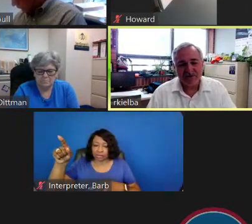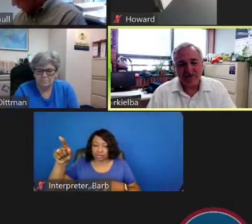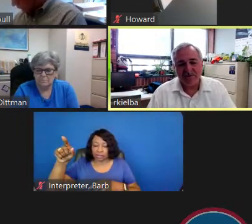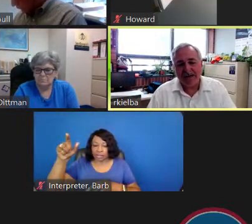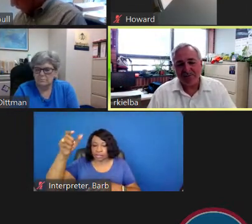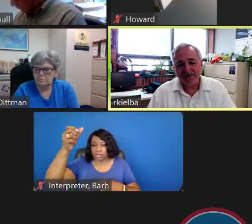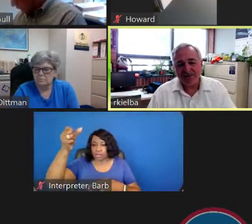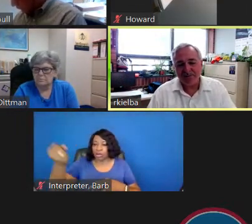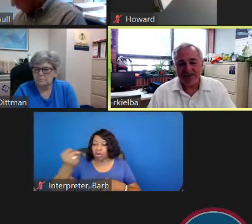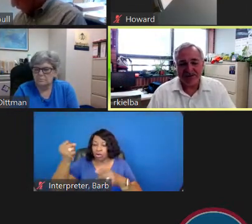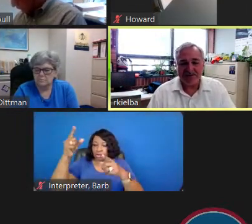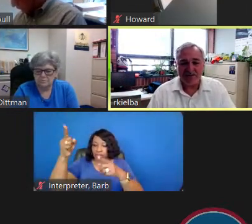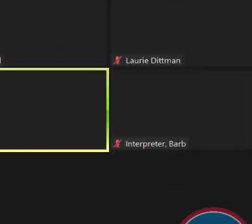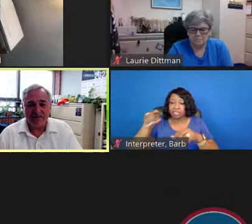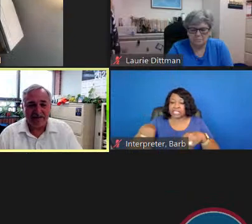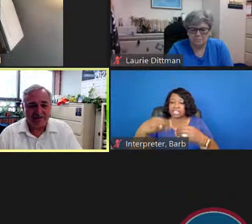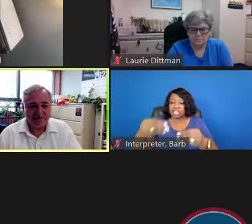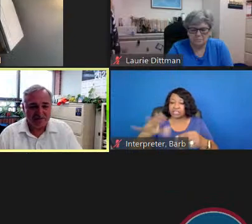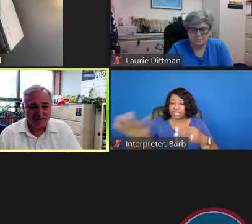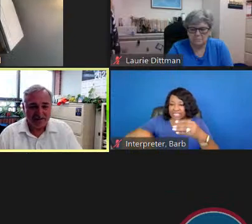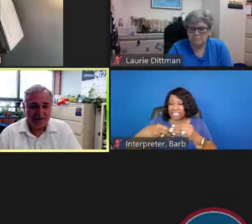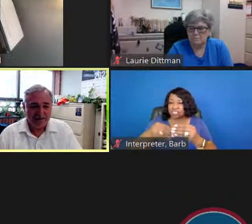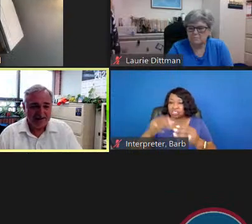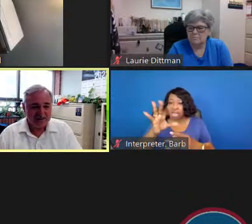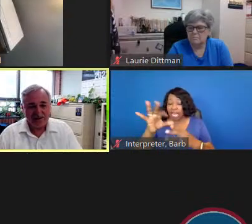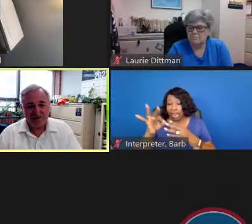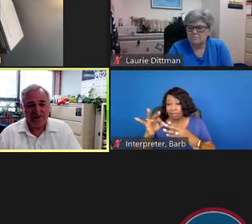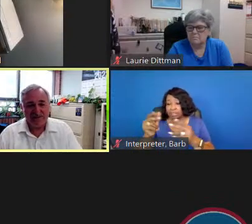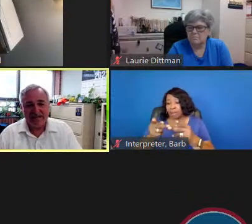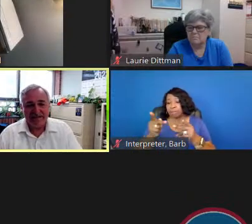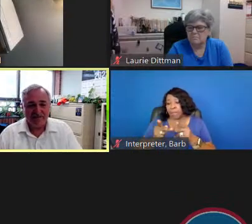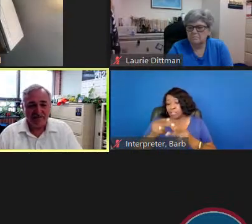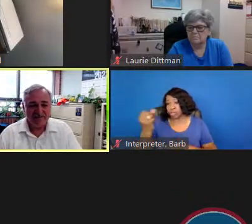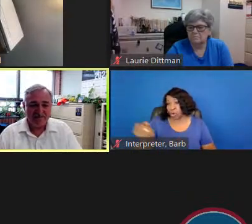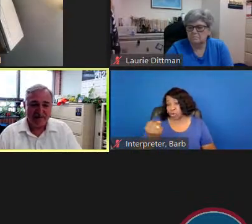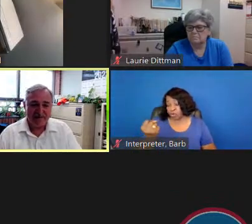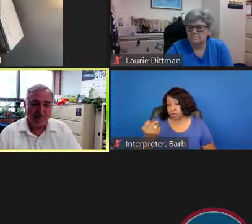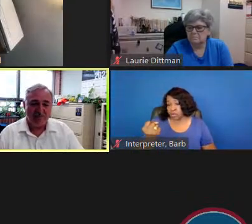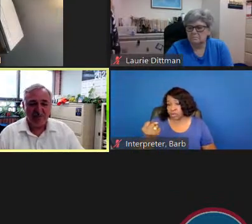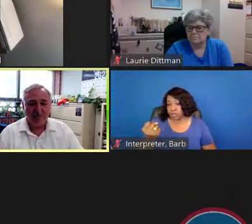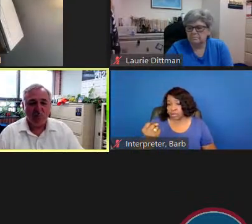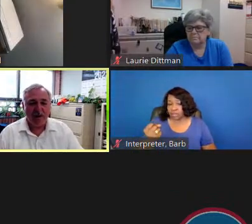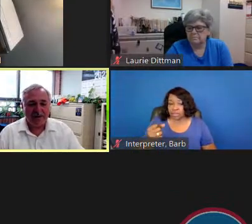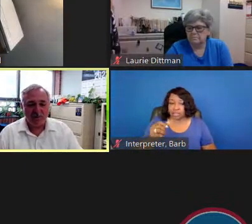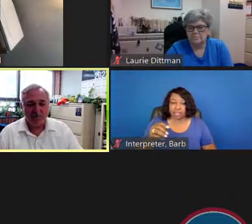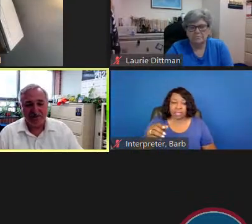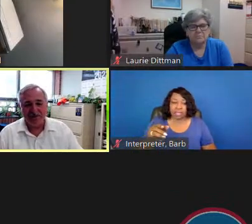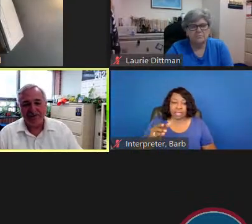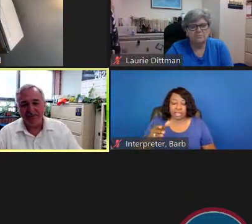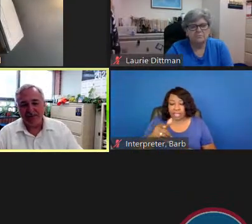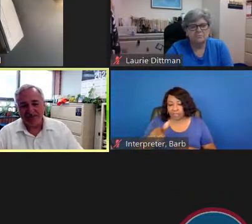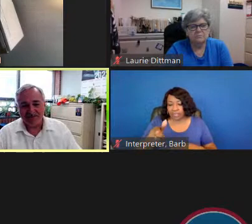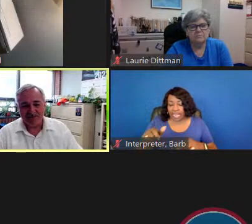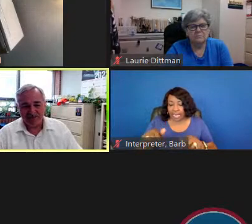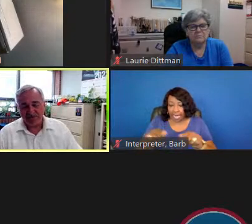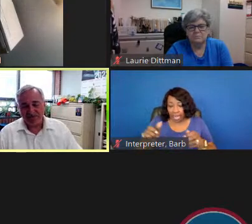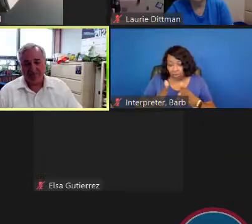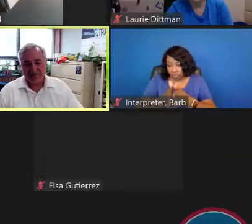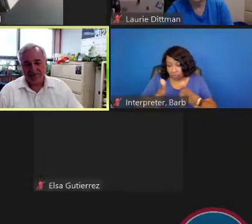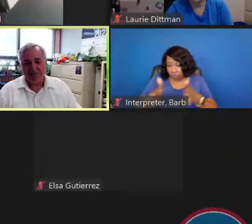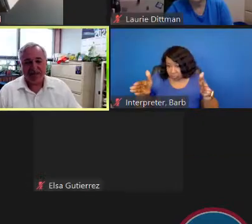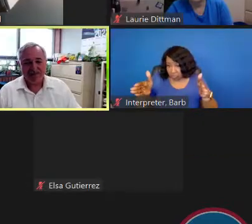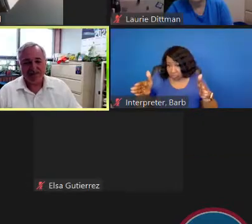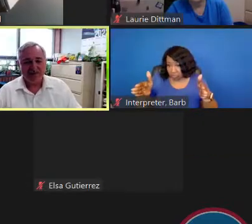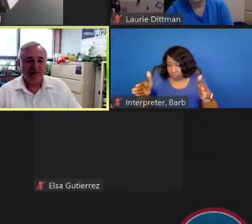gives you additional options of places to hold on to. And especially because that area is kind of a very wide open area because of the